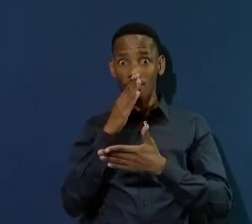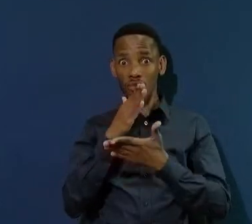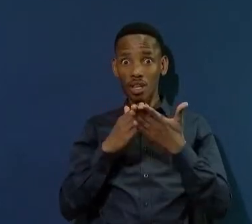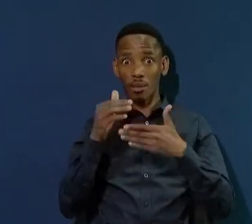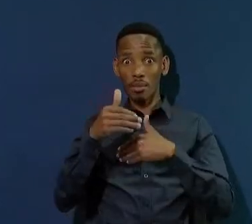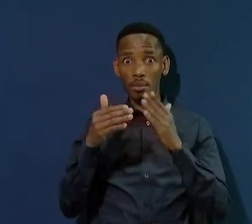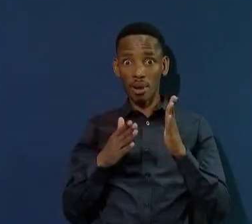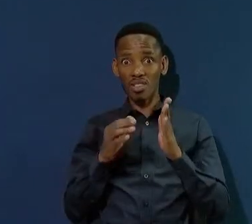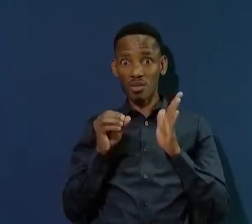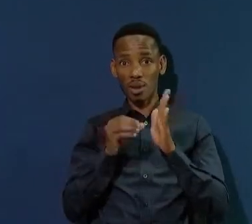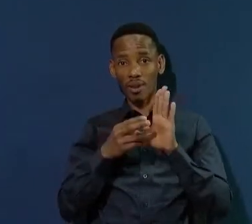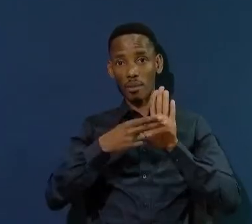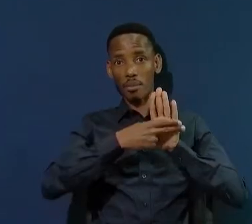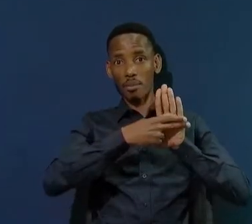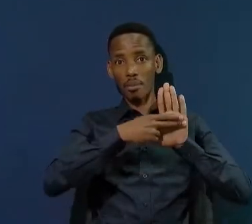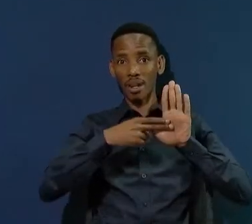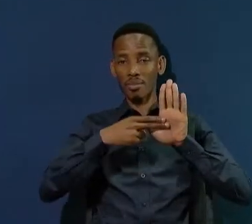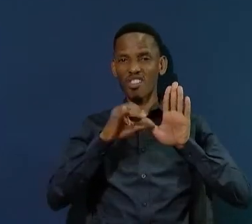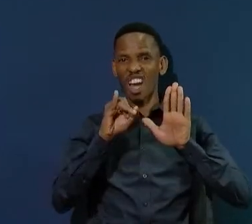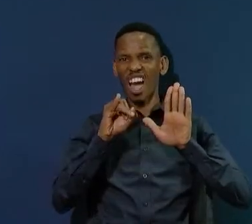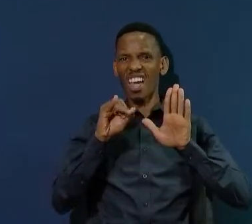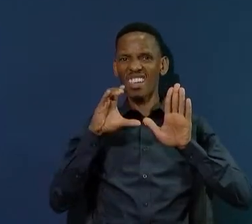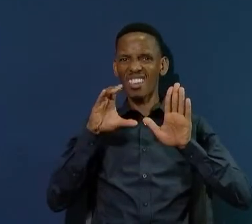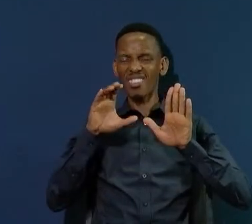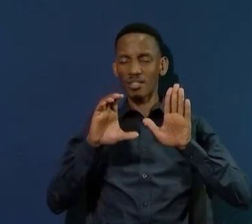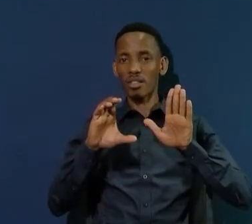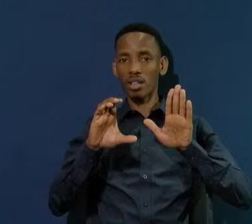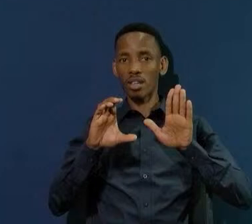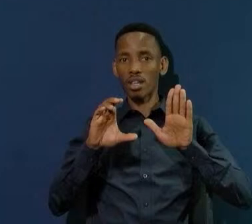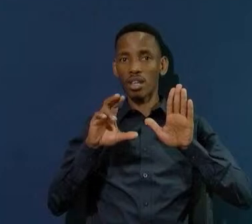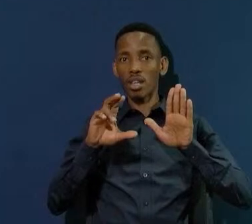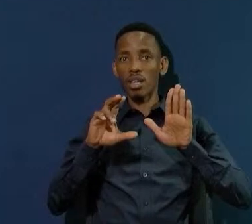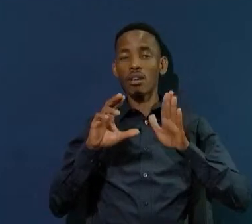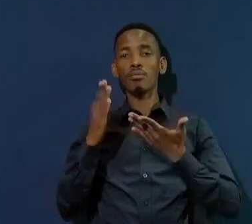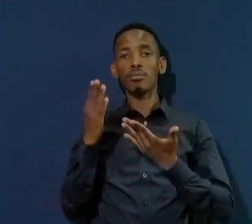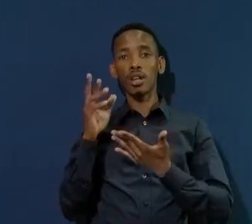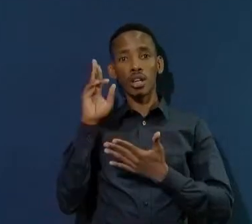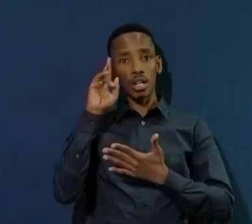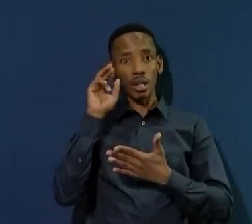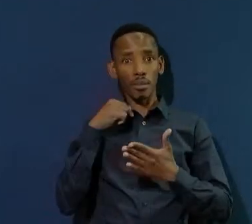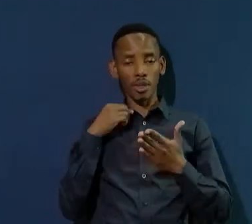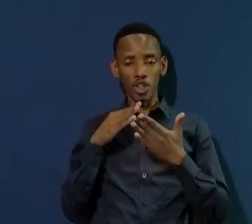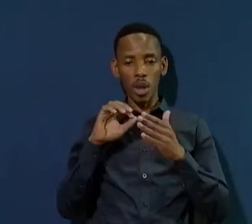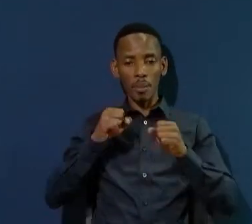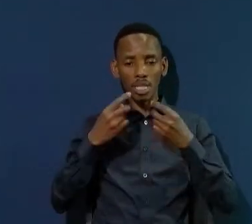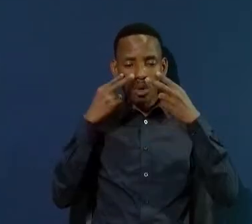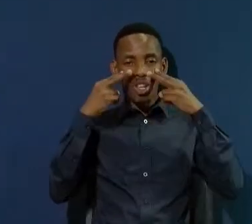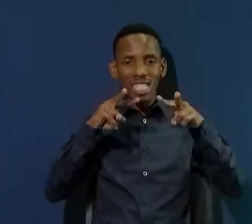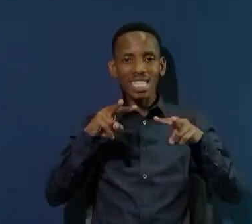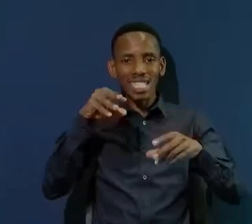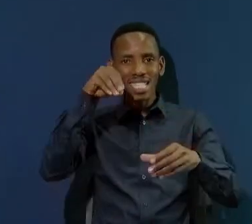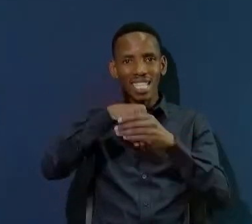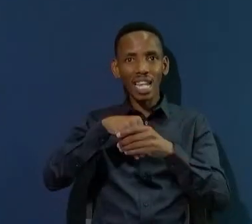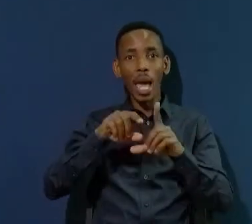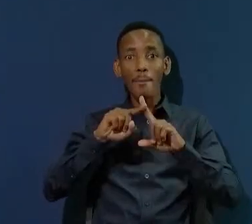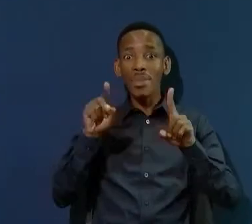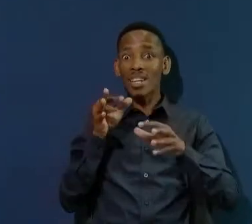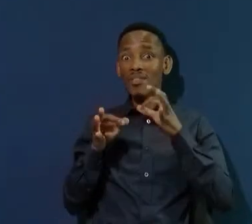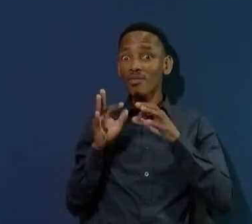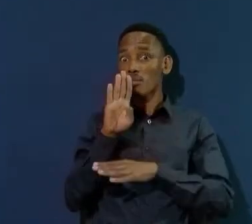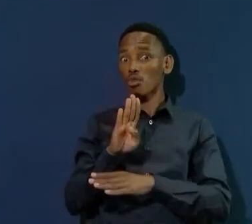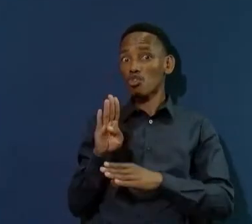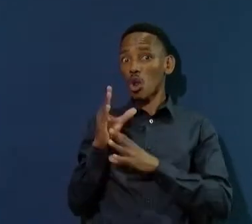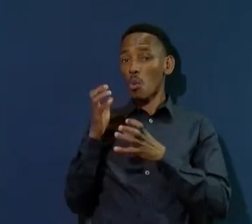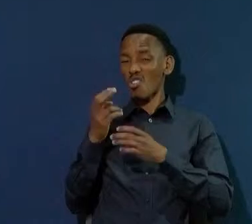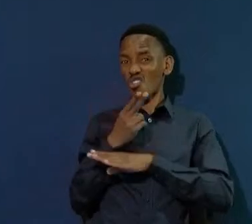are particularly branded for the election. Yes. So they are, this one I get transparent. But if Botswana needs to use transparent